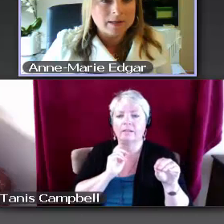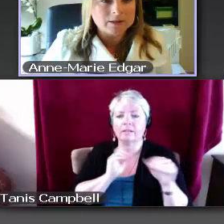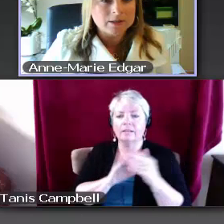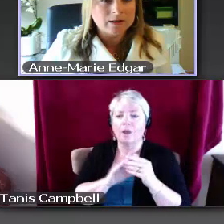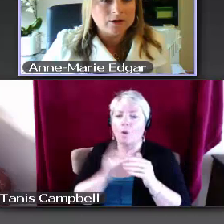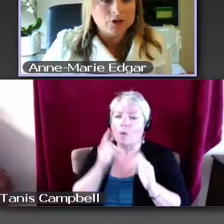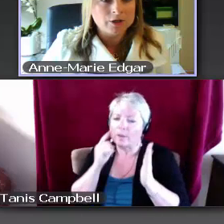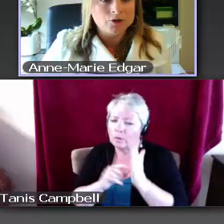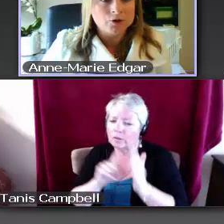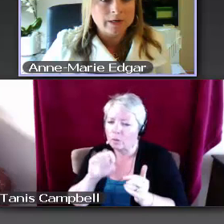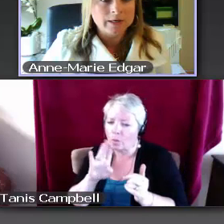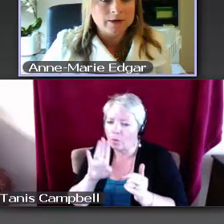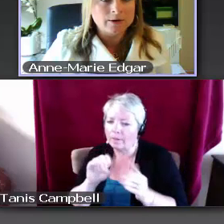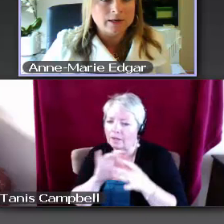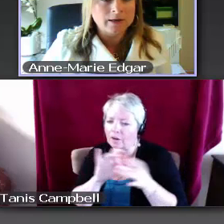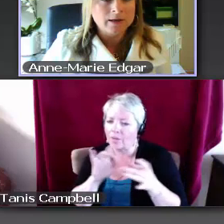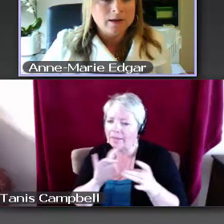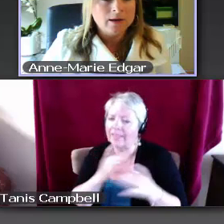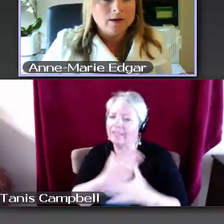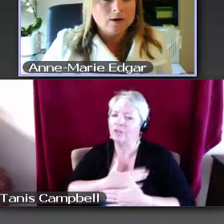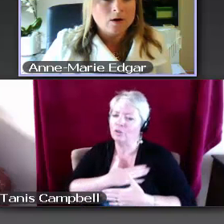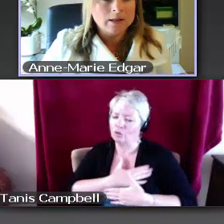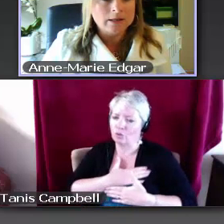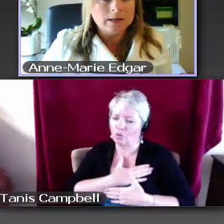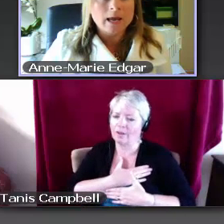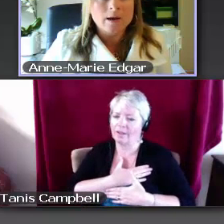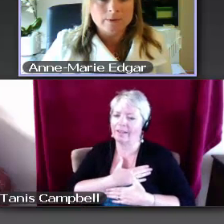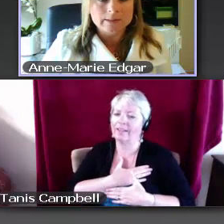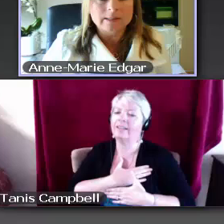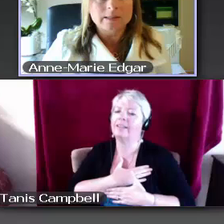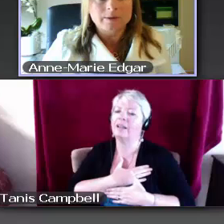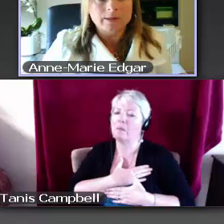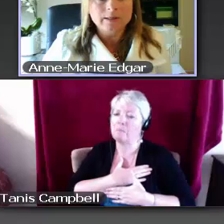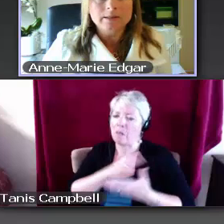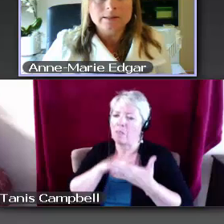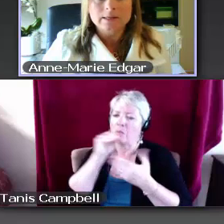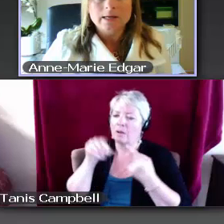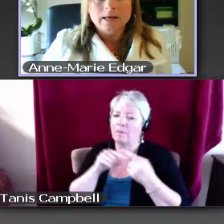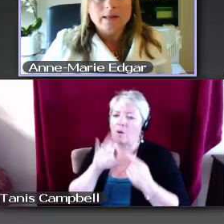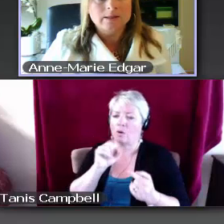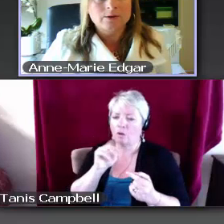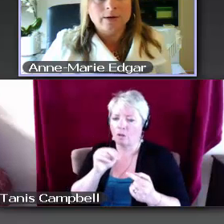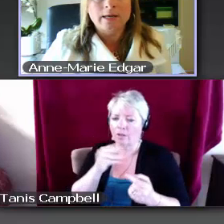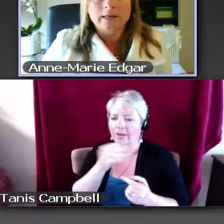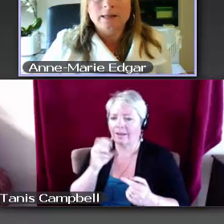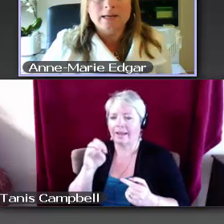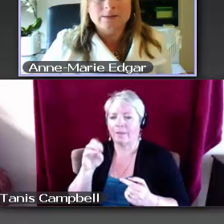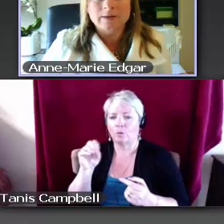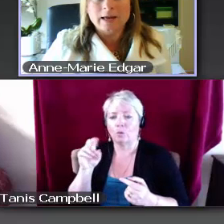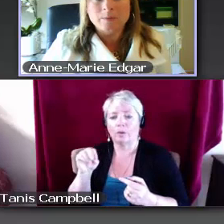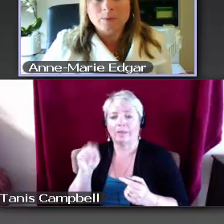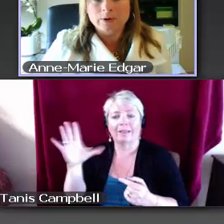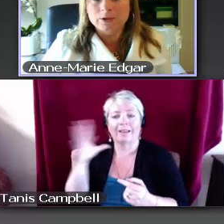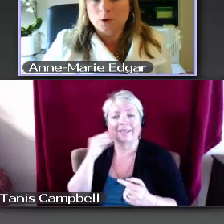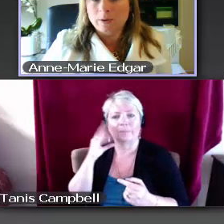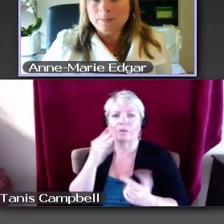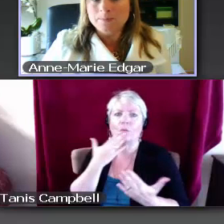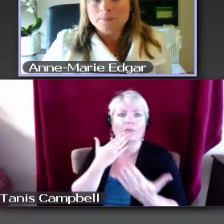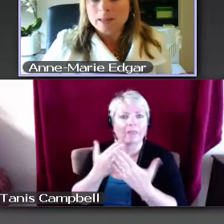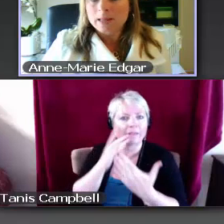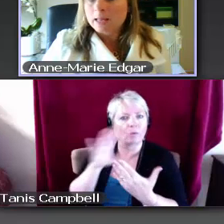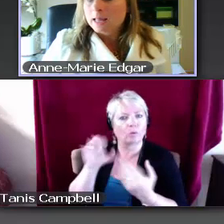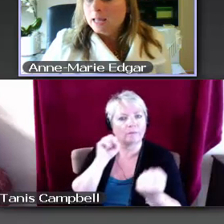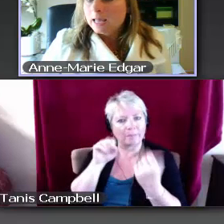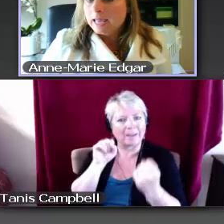Tobys commented that she enjoyed hearing Colin and Cameron's experience. That's great. Thanks for that input,